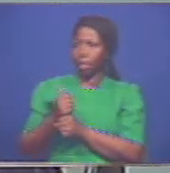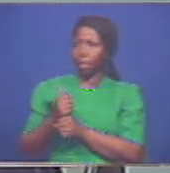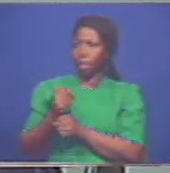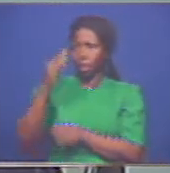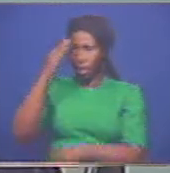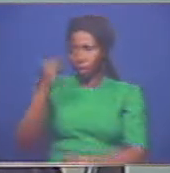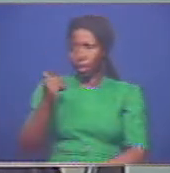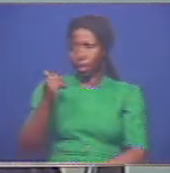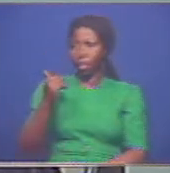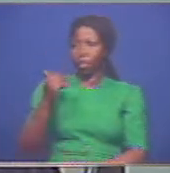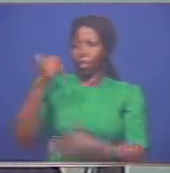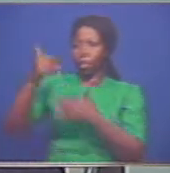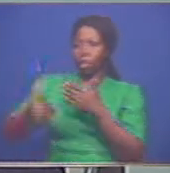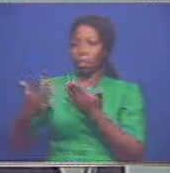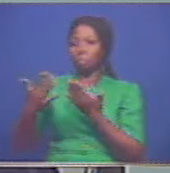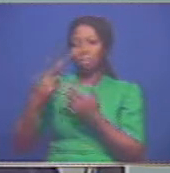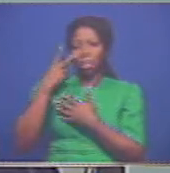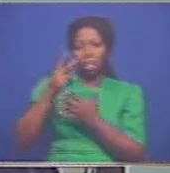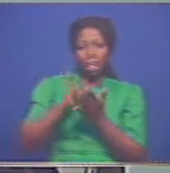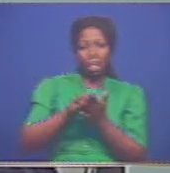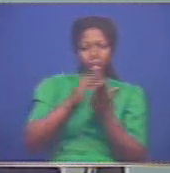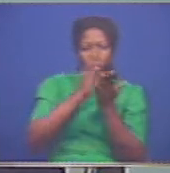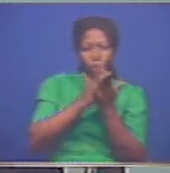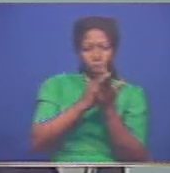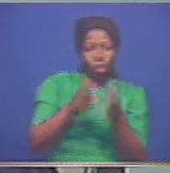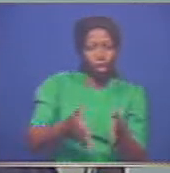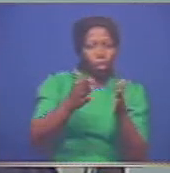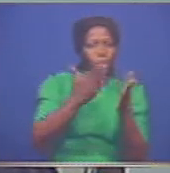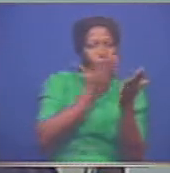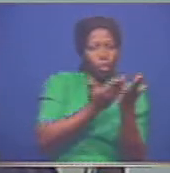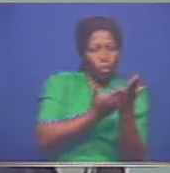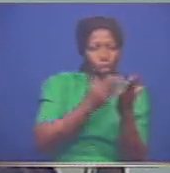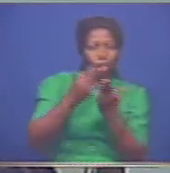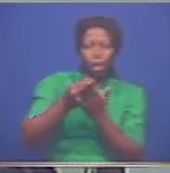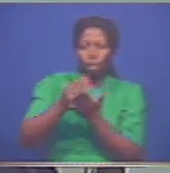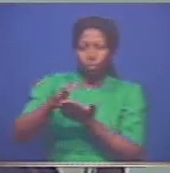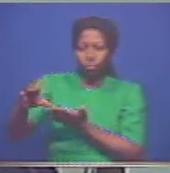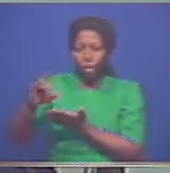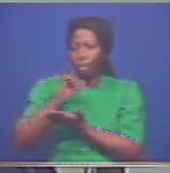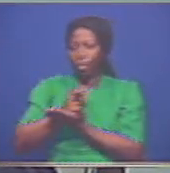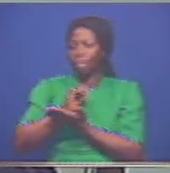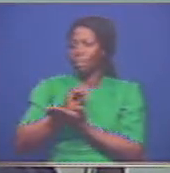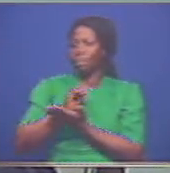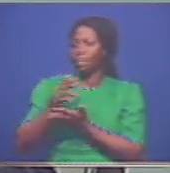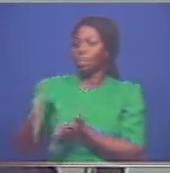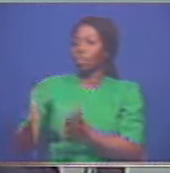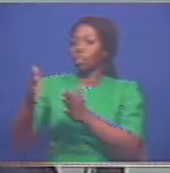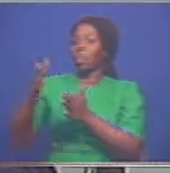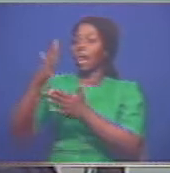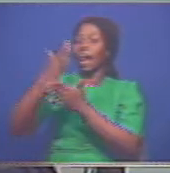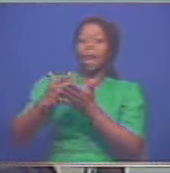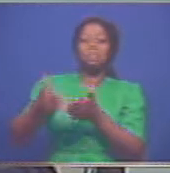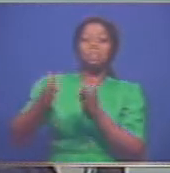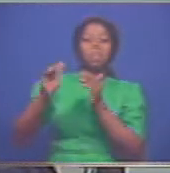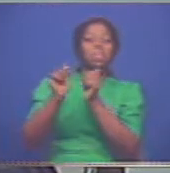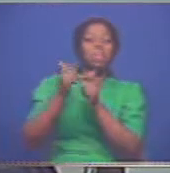Because you end up seeing that the road was proposed, the money was given, the road is halfway, and it is 10 years